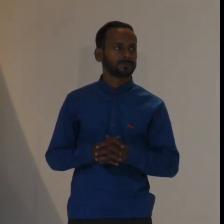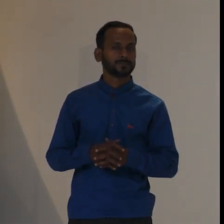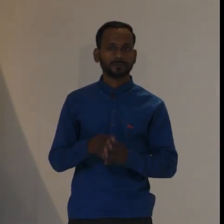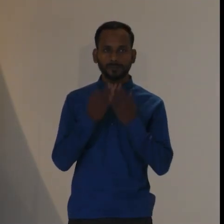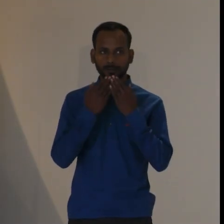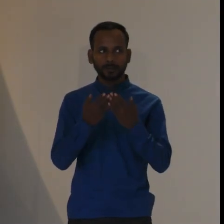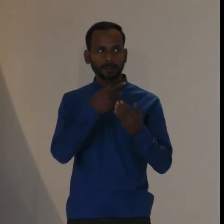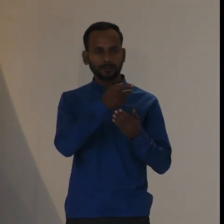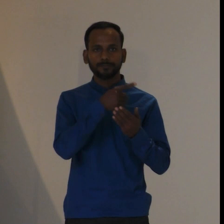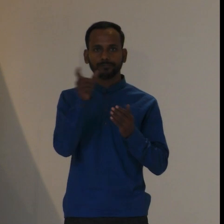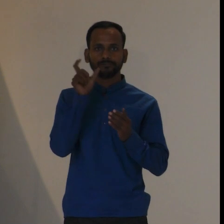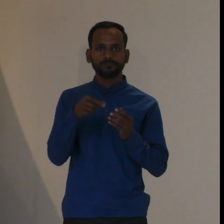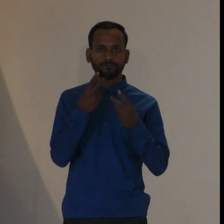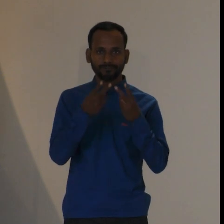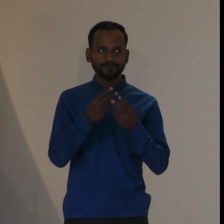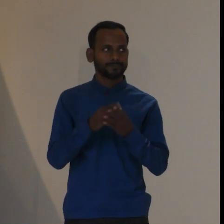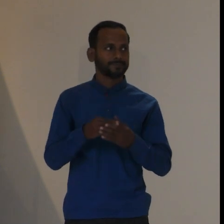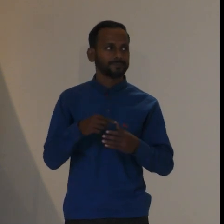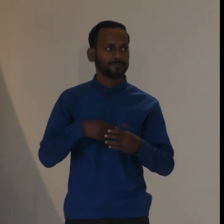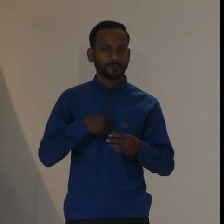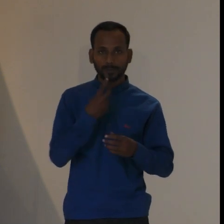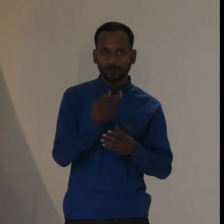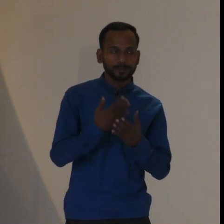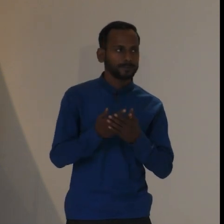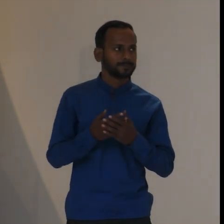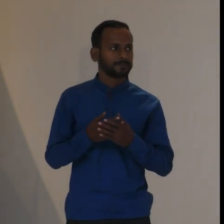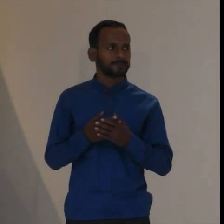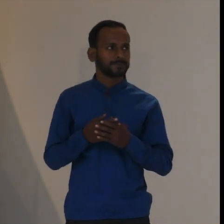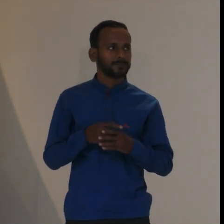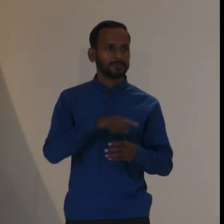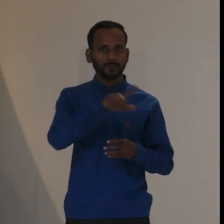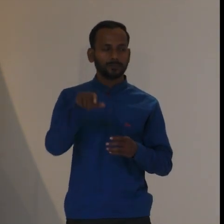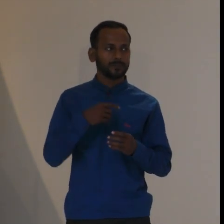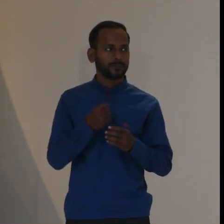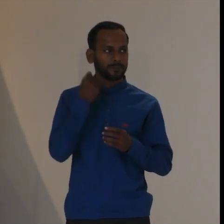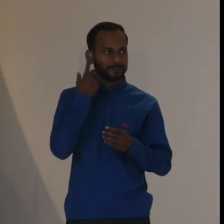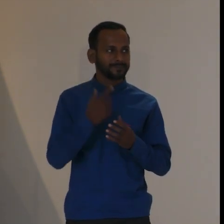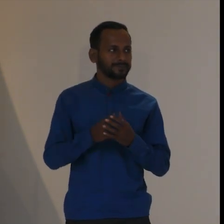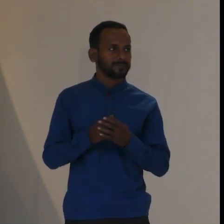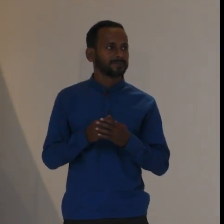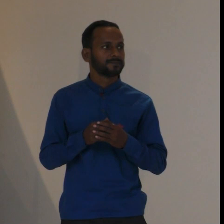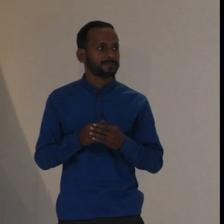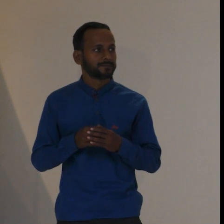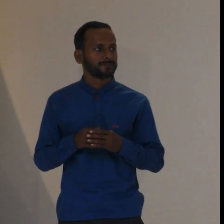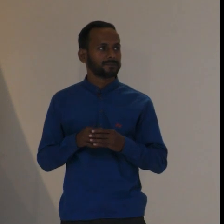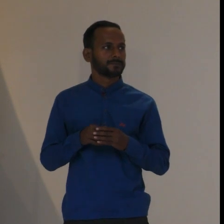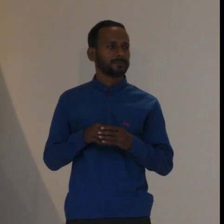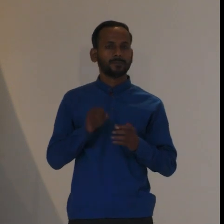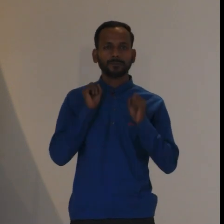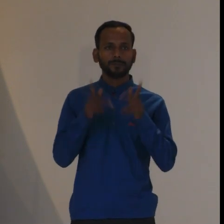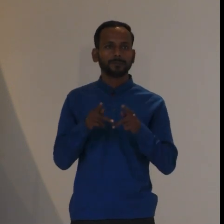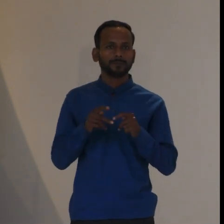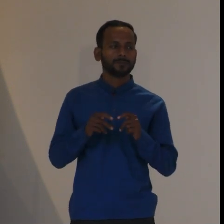Thank you, Kevin. And I had pretty much the same question. Is it already there? When is it going to get there?